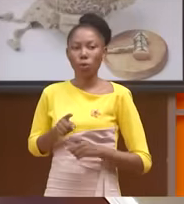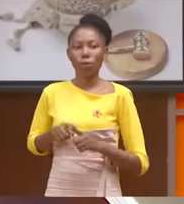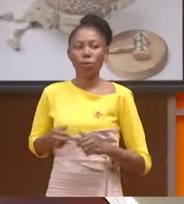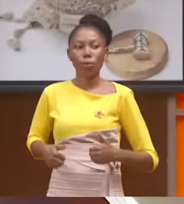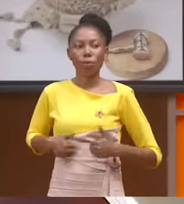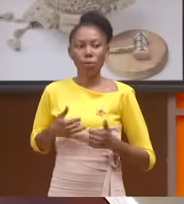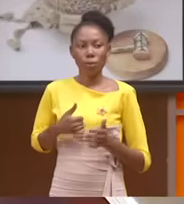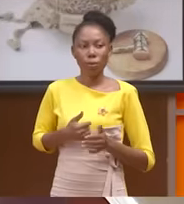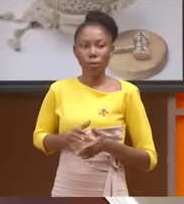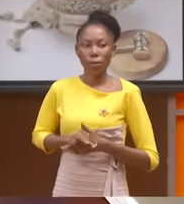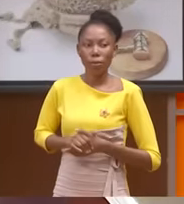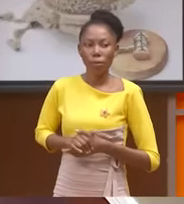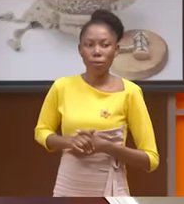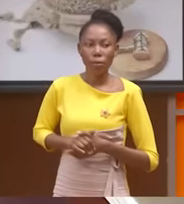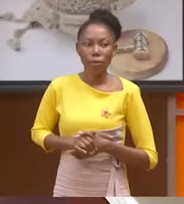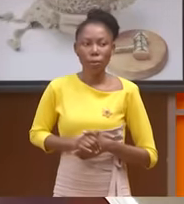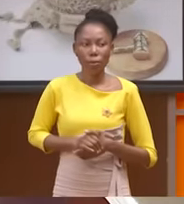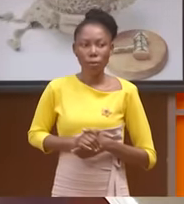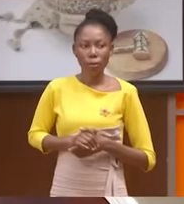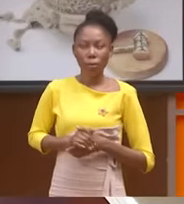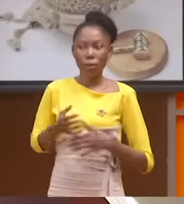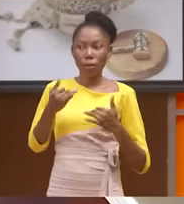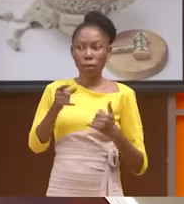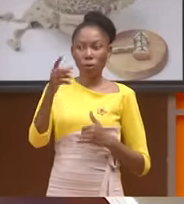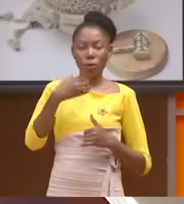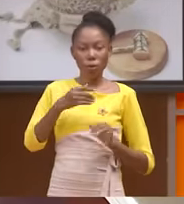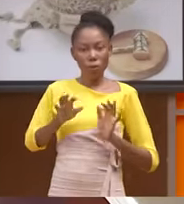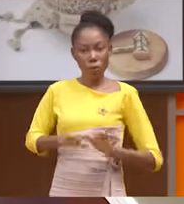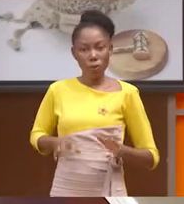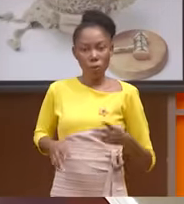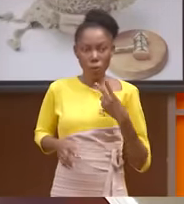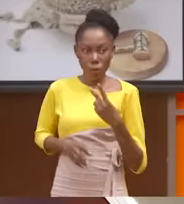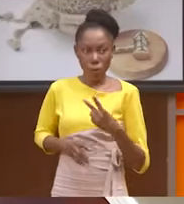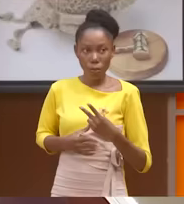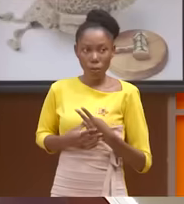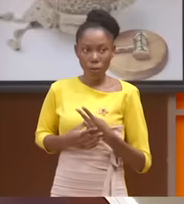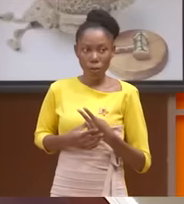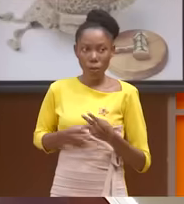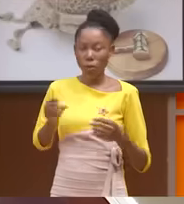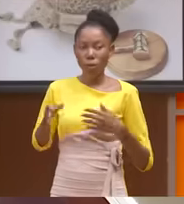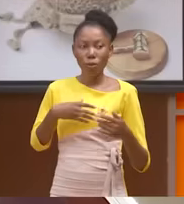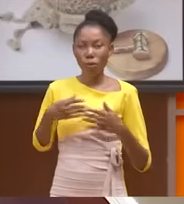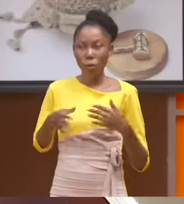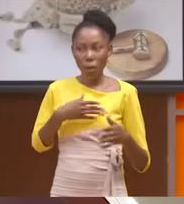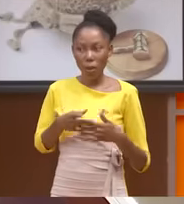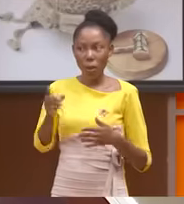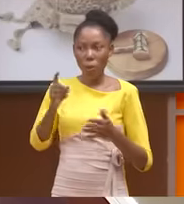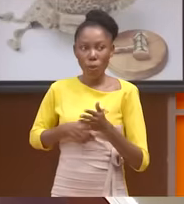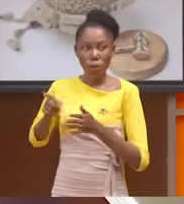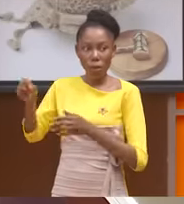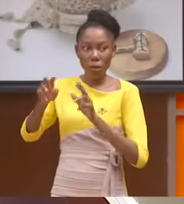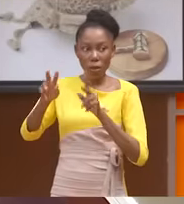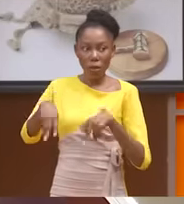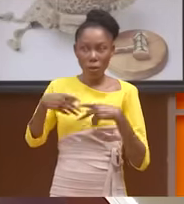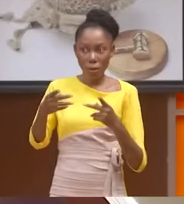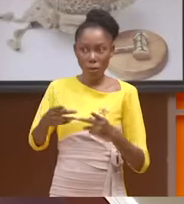And now you have two kids with you. regardless of whatever it provides.